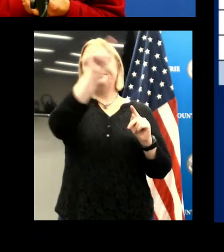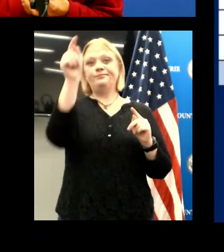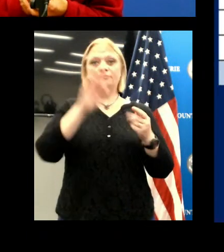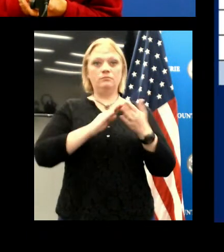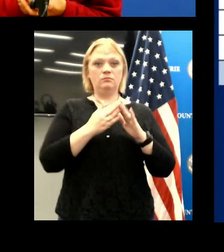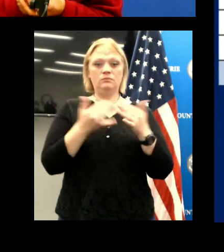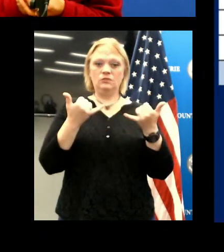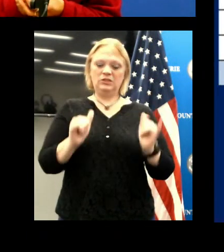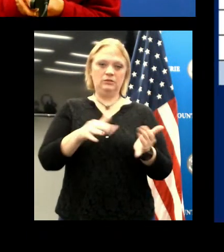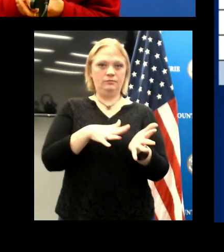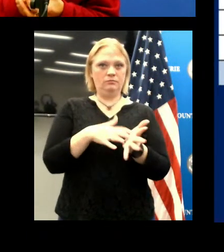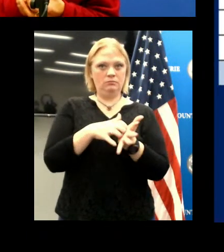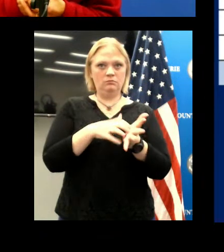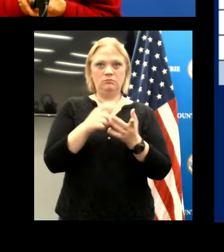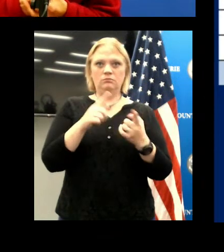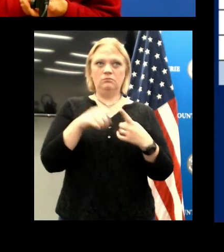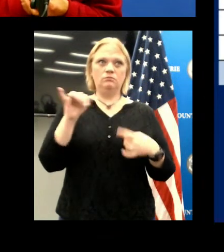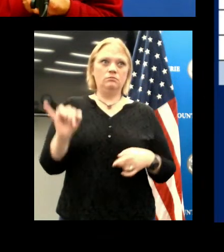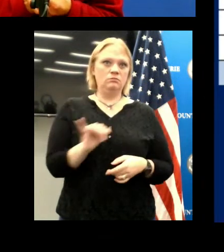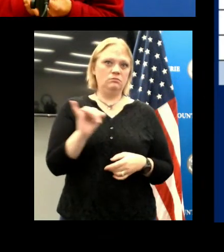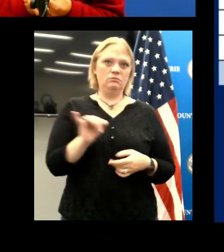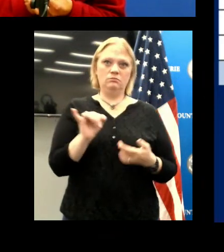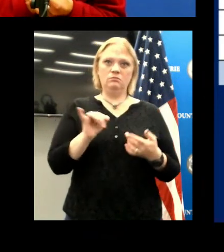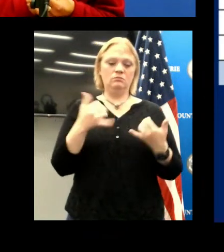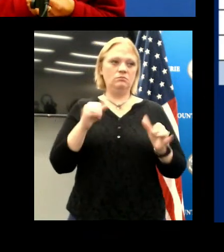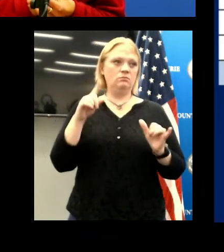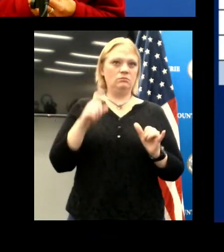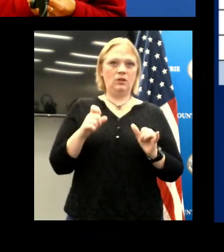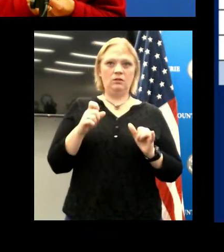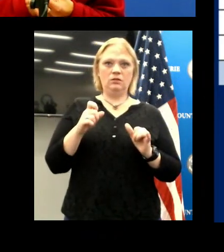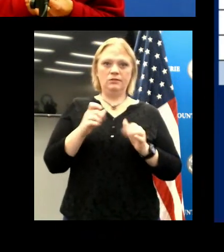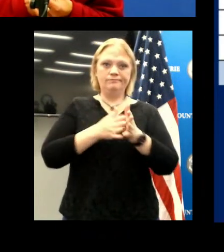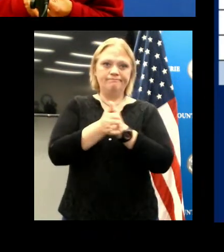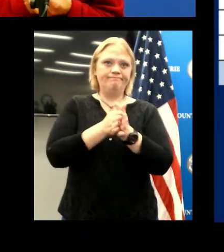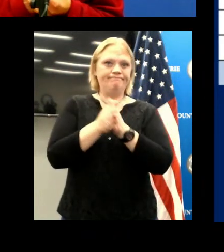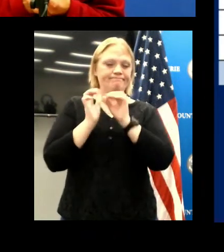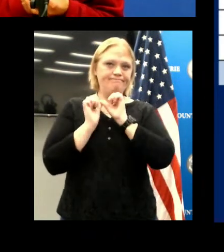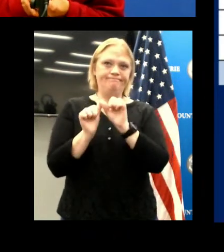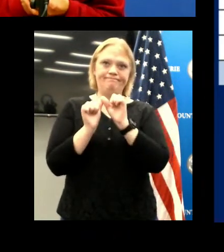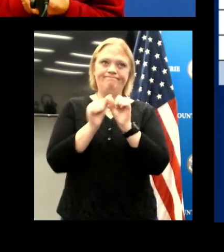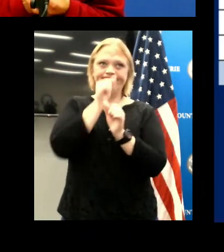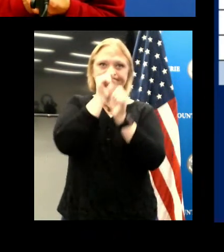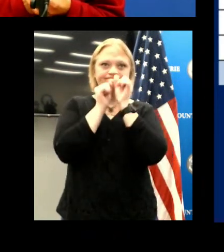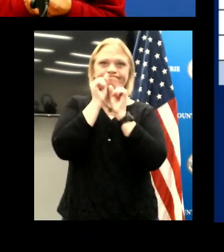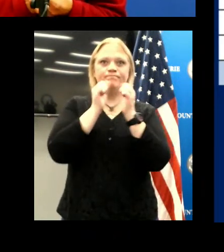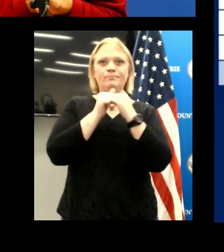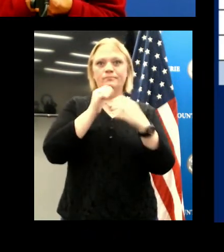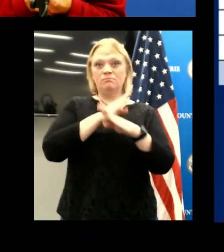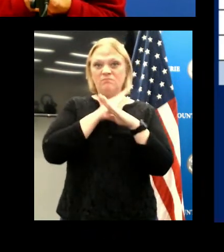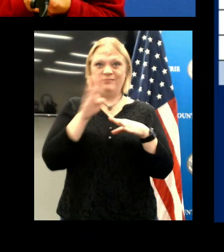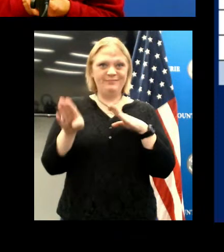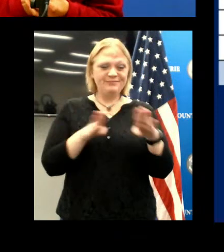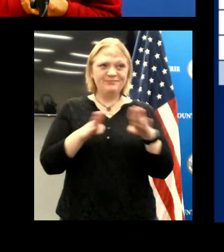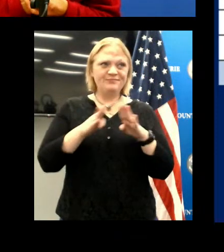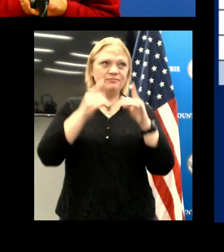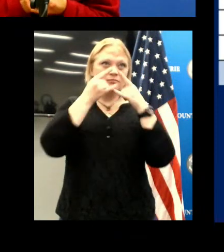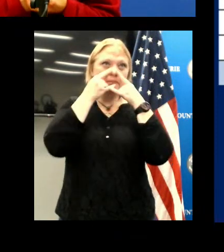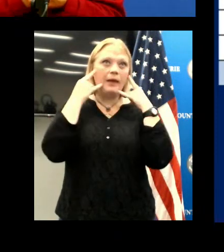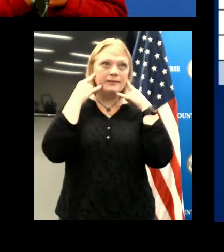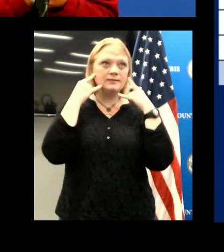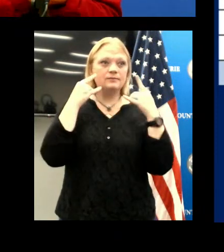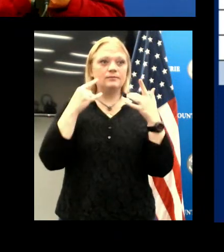still vulnerable to infection. That means we still have to forge on, continue on with our preventive behaviors of wearing